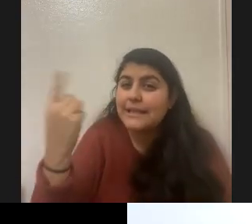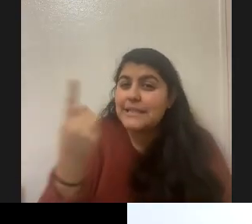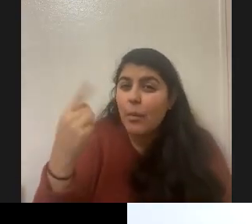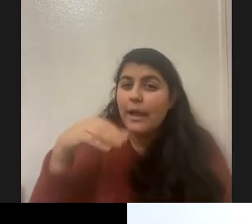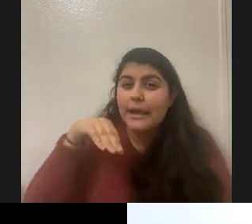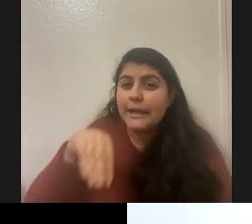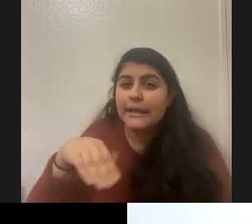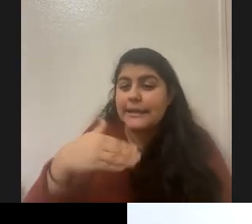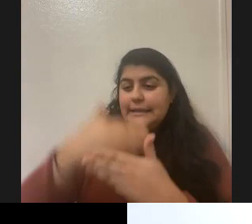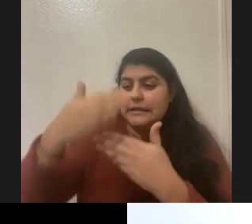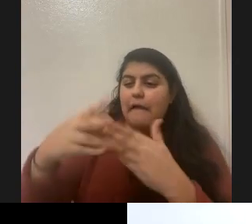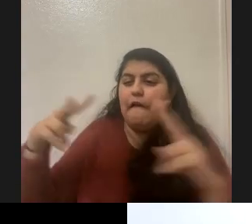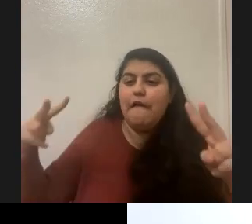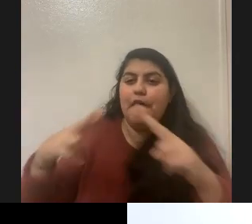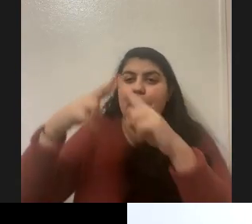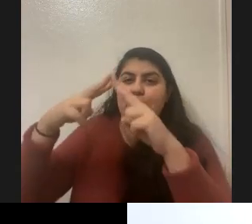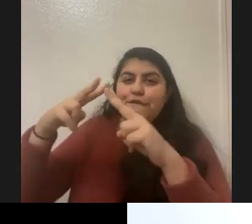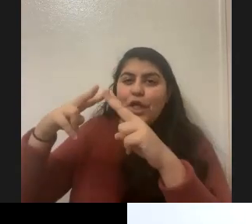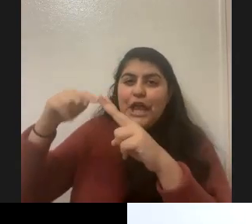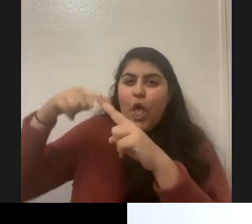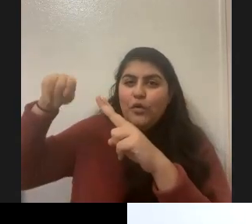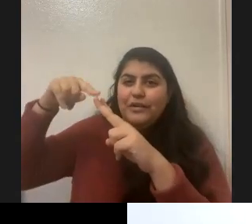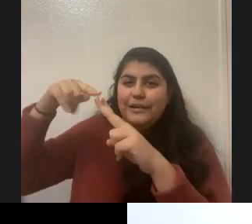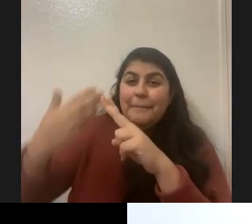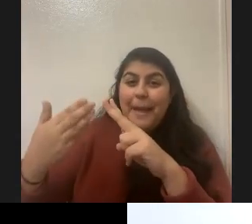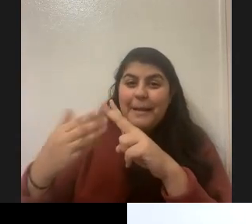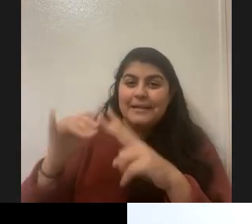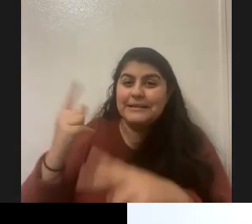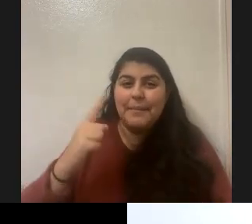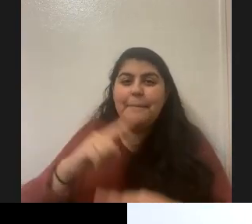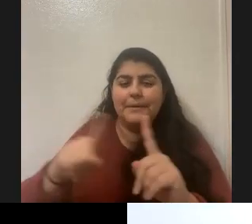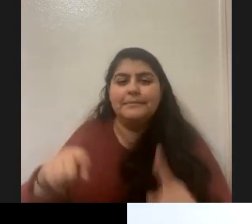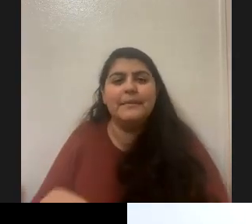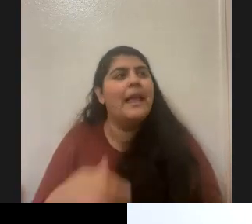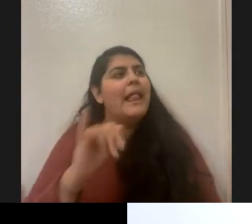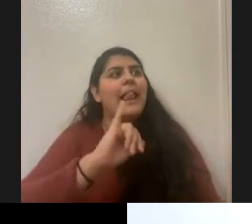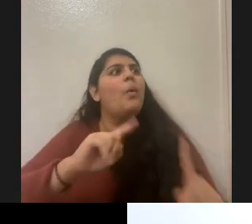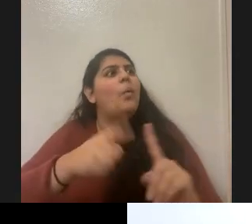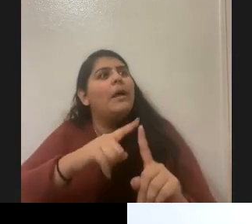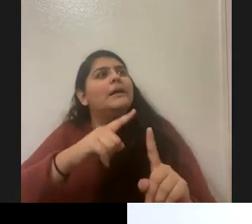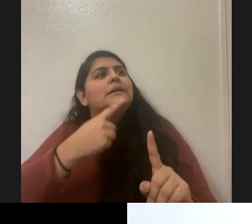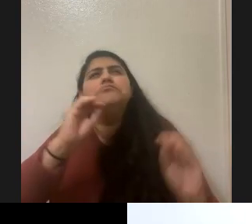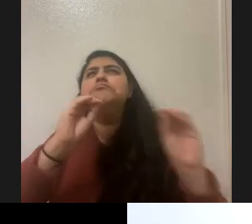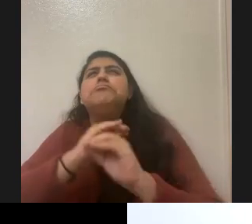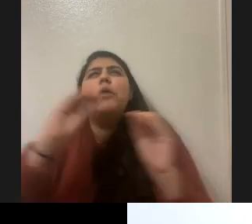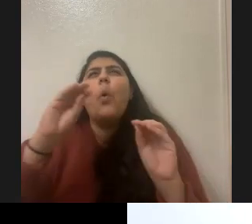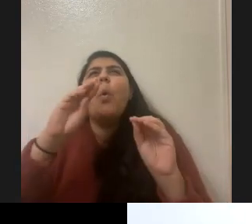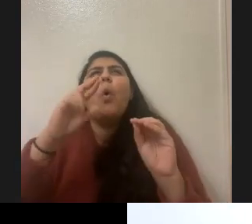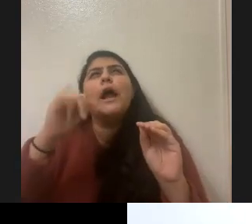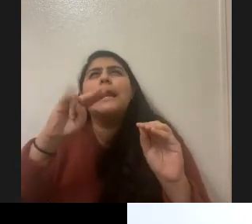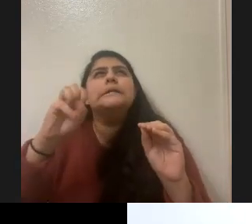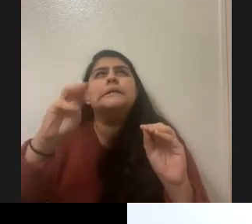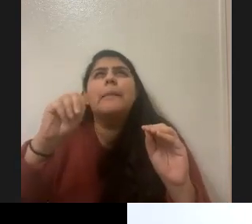to a volcano that might be able to do something, but Anytime you say like no organism could possibly ever